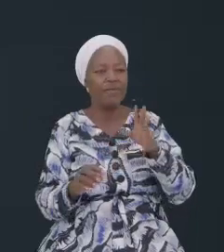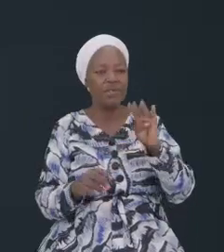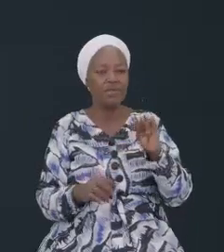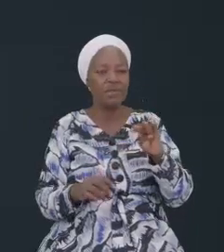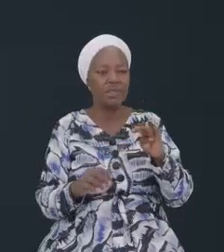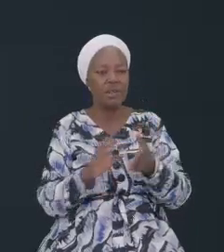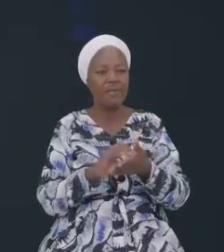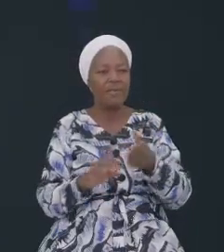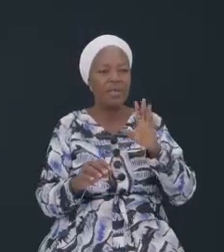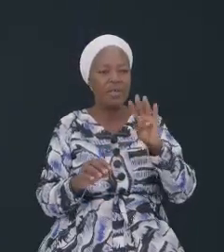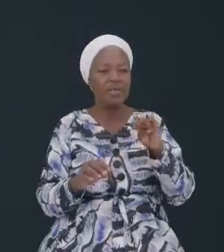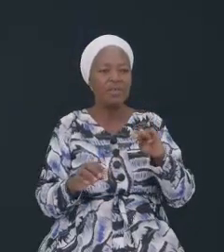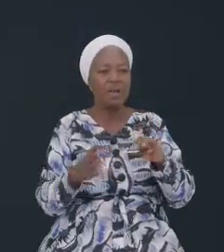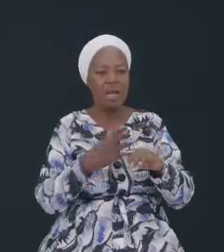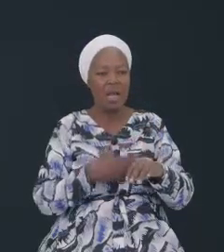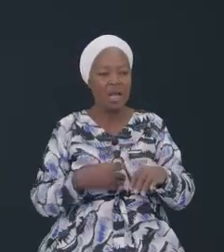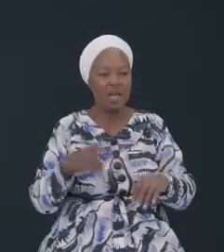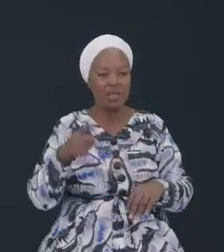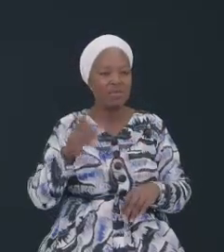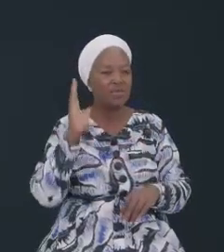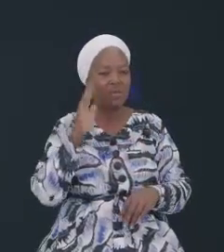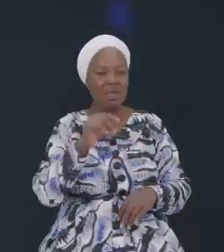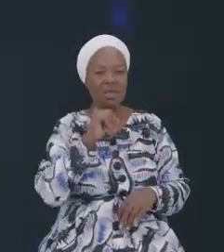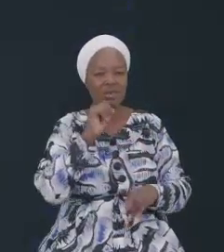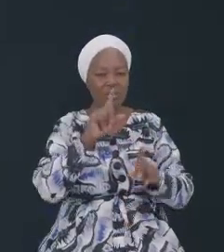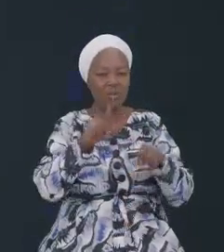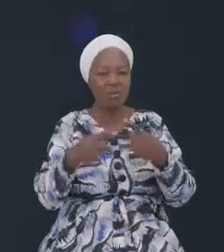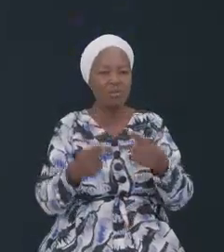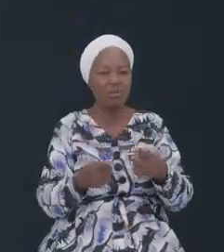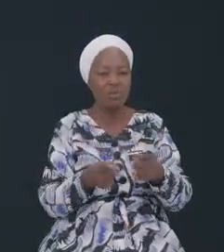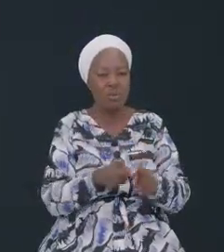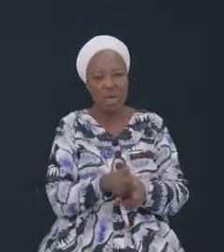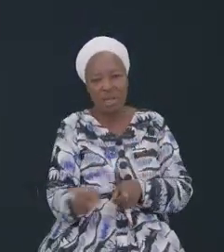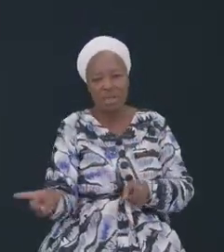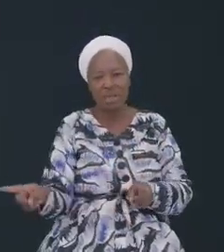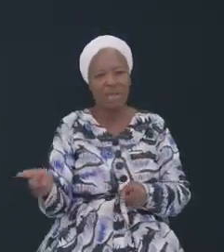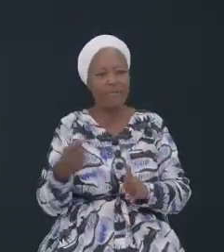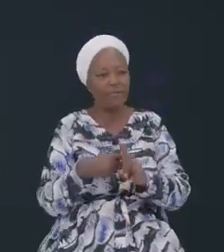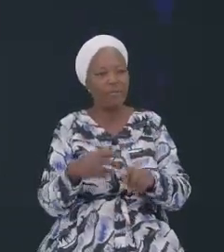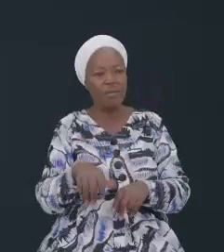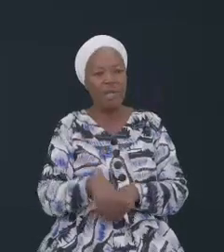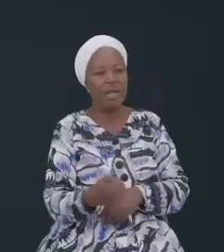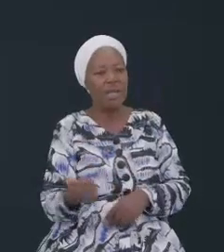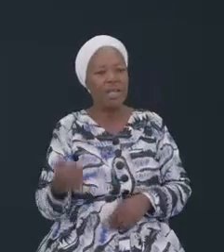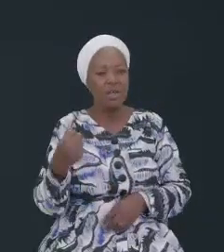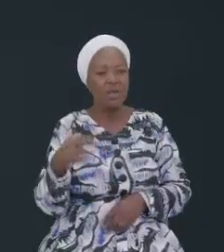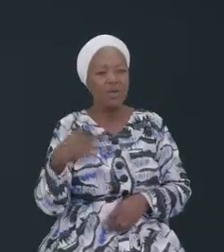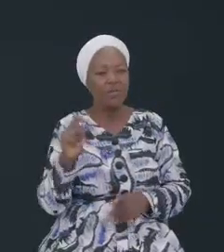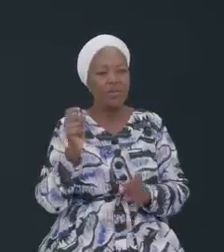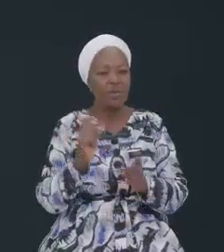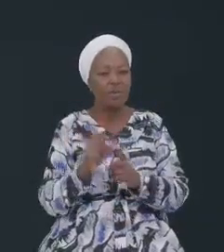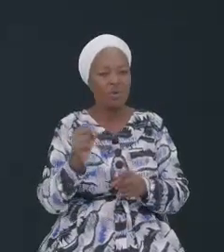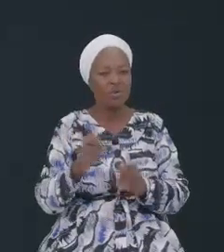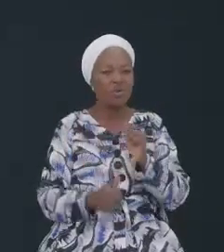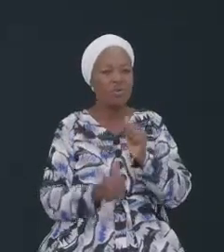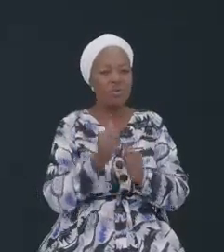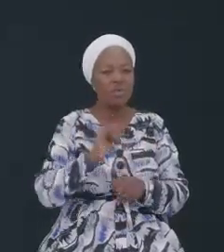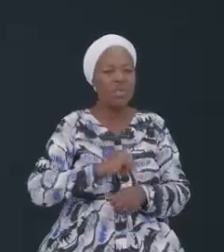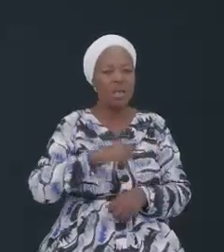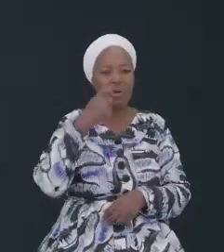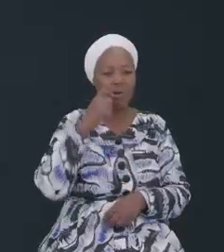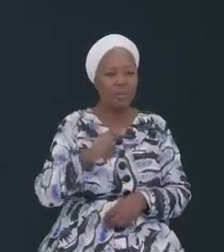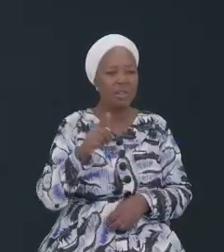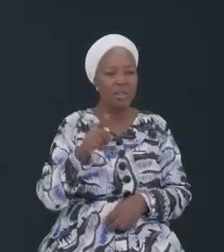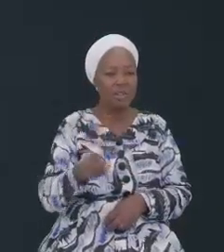Verse 14, and thou shalt not go aside from any of the words which I command